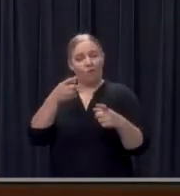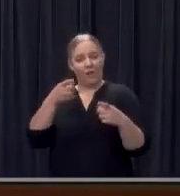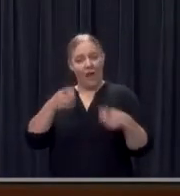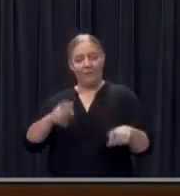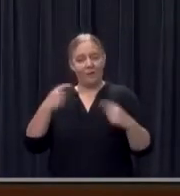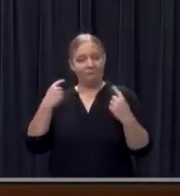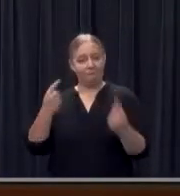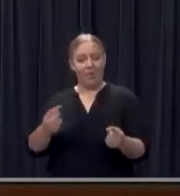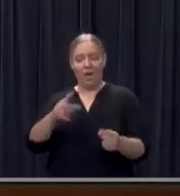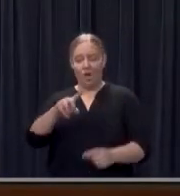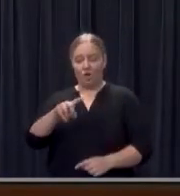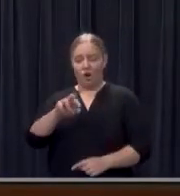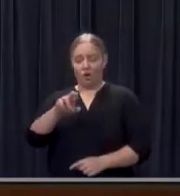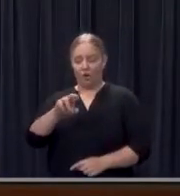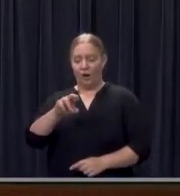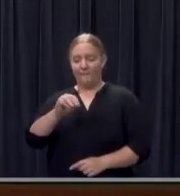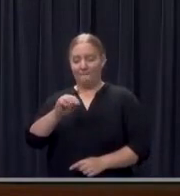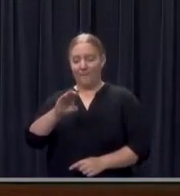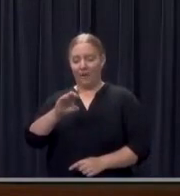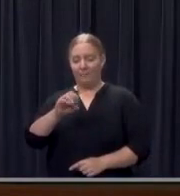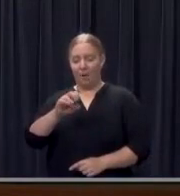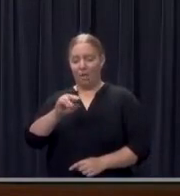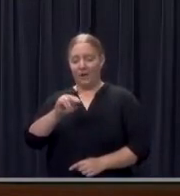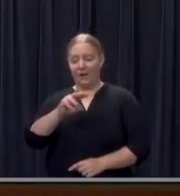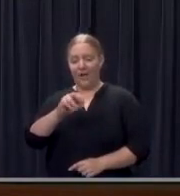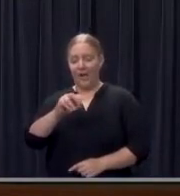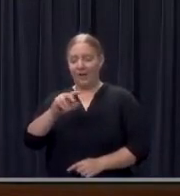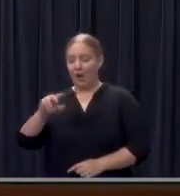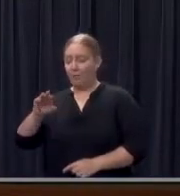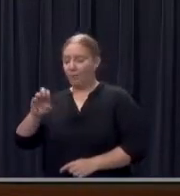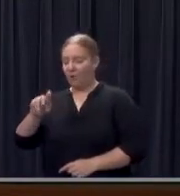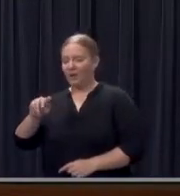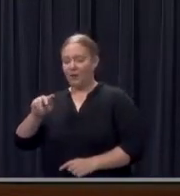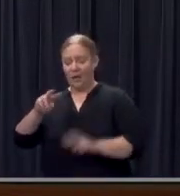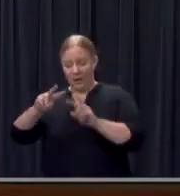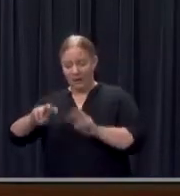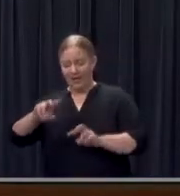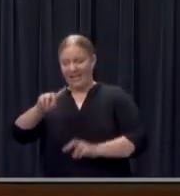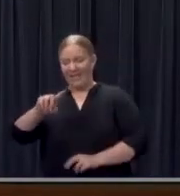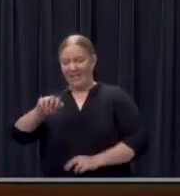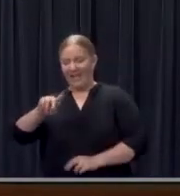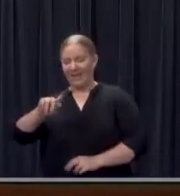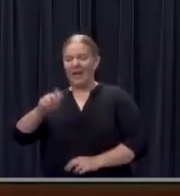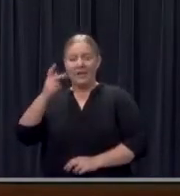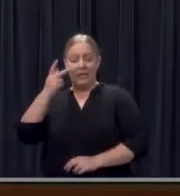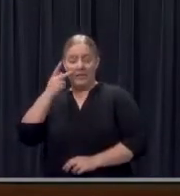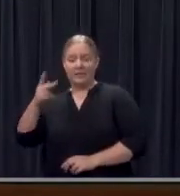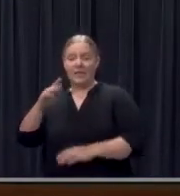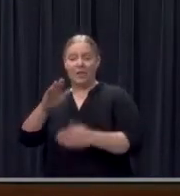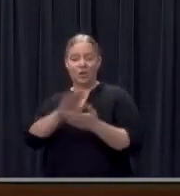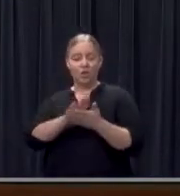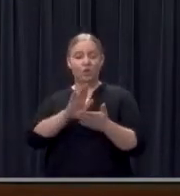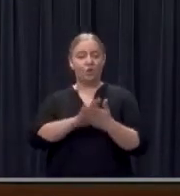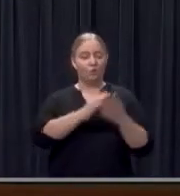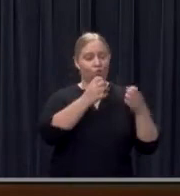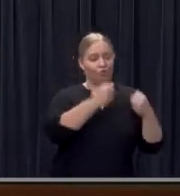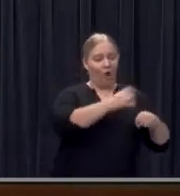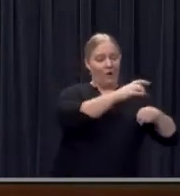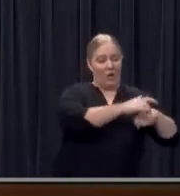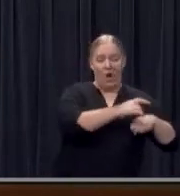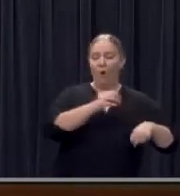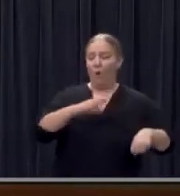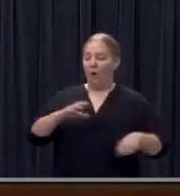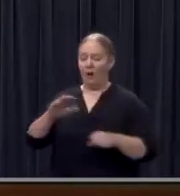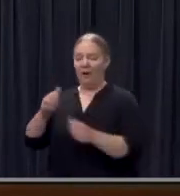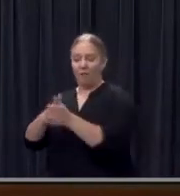is, as Dr. McMullen and Mr. Kiger have looked at the data and they see a school that's an outlier one way or the other, they can easily go to